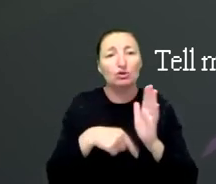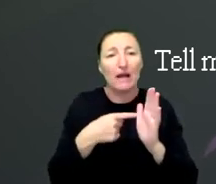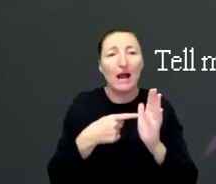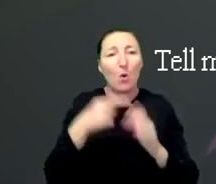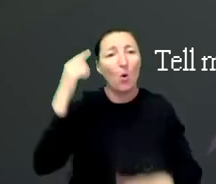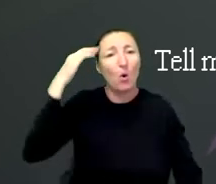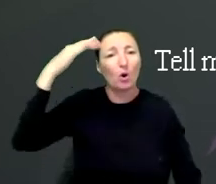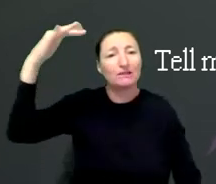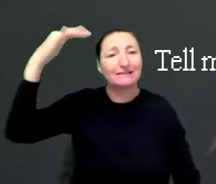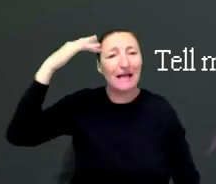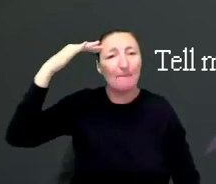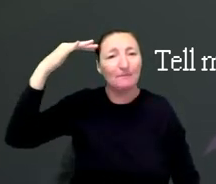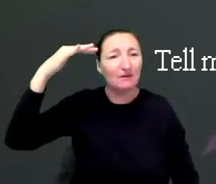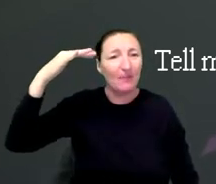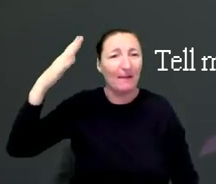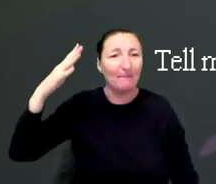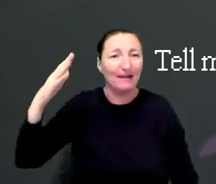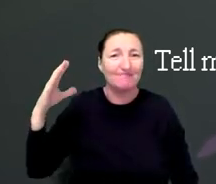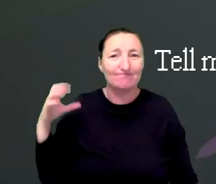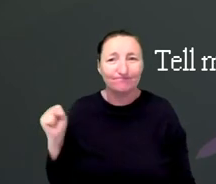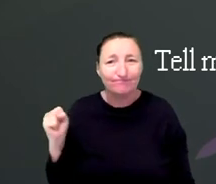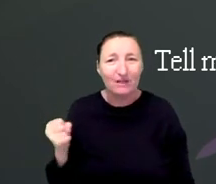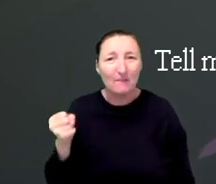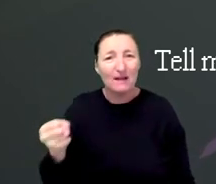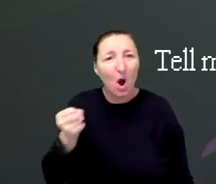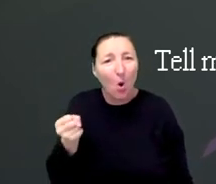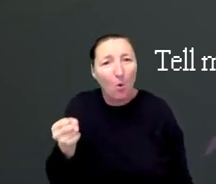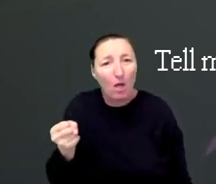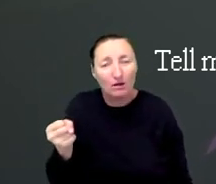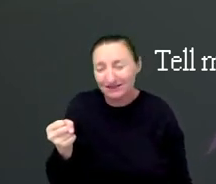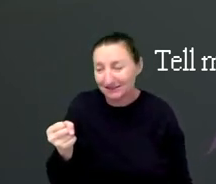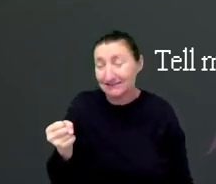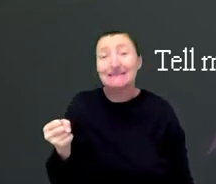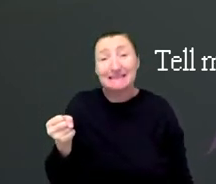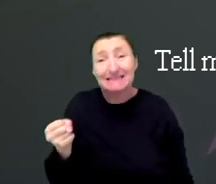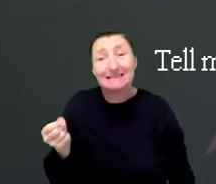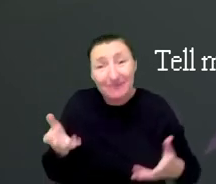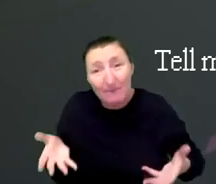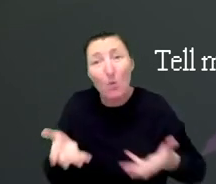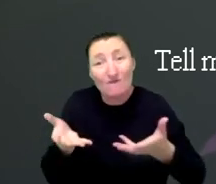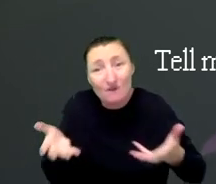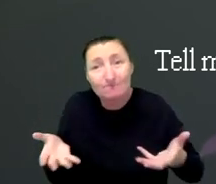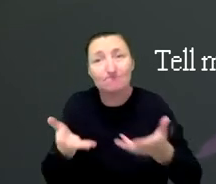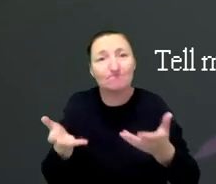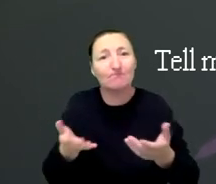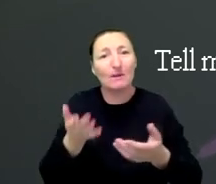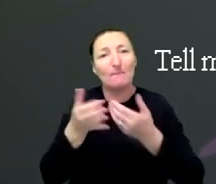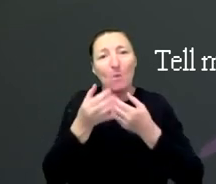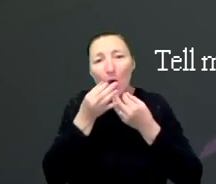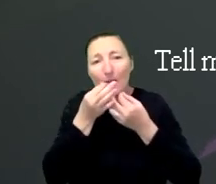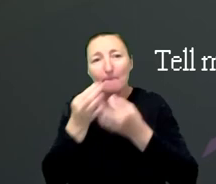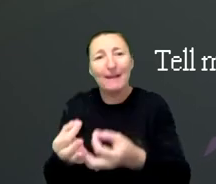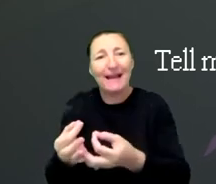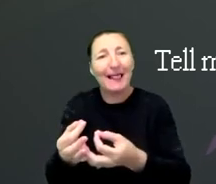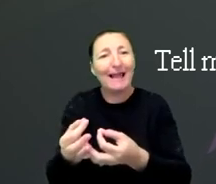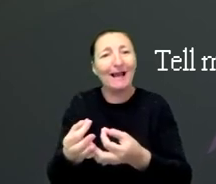like long left untouched by oneself or by somebody else, I think is just such an appealing way of exploring